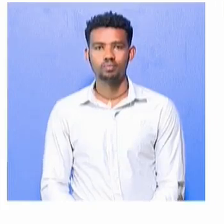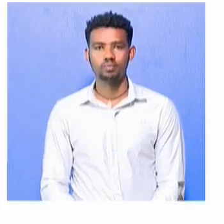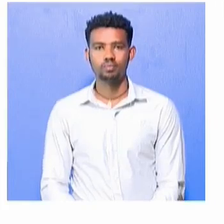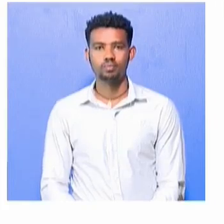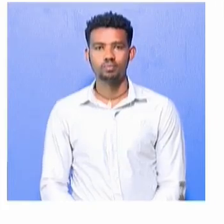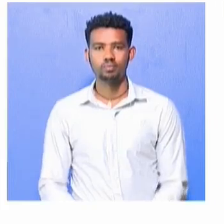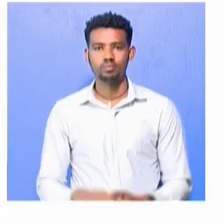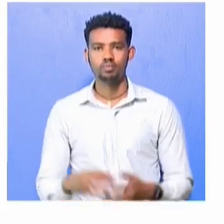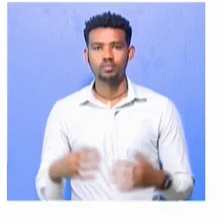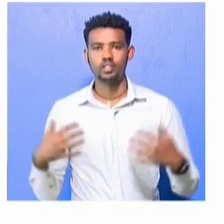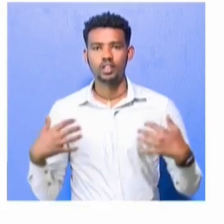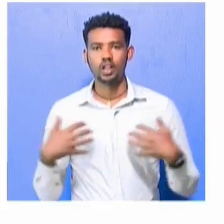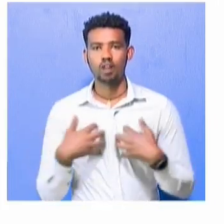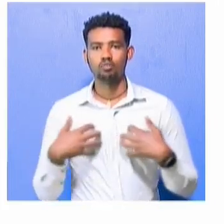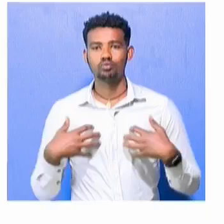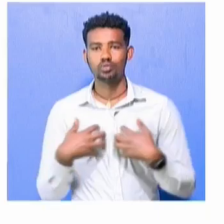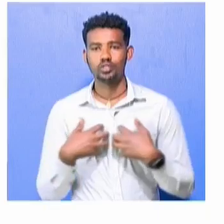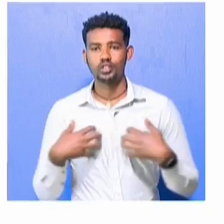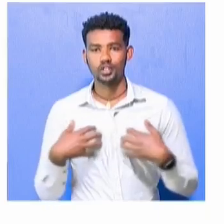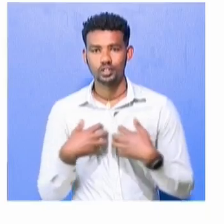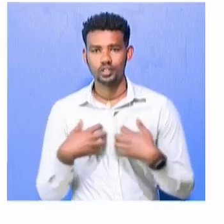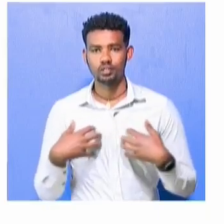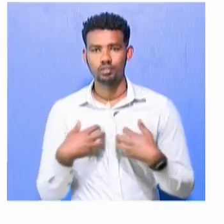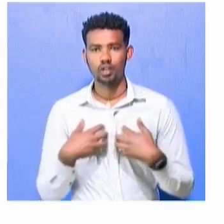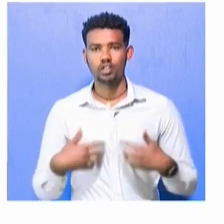Animal conservation.